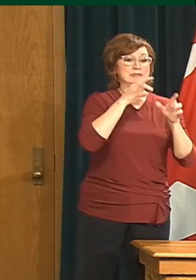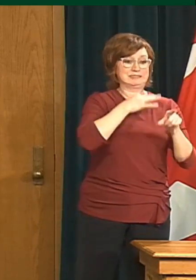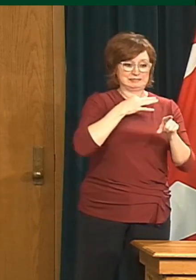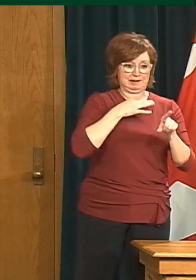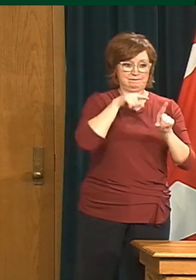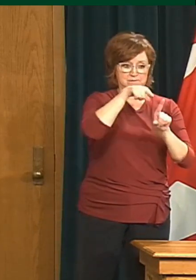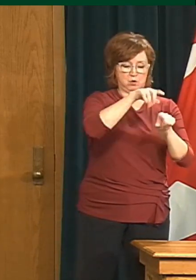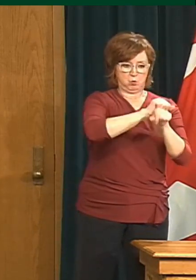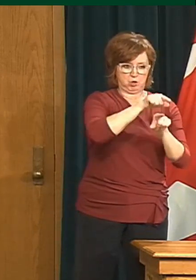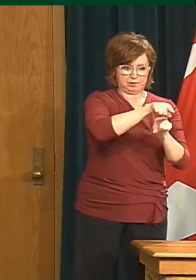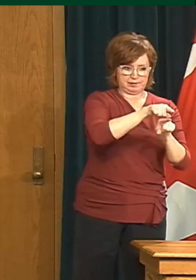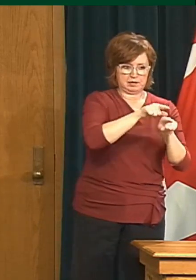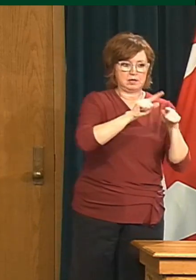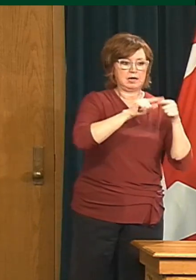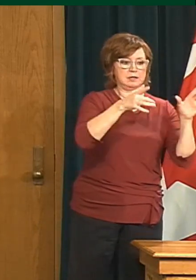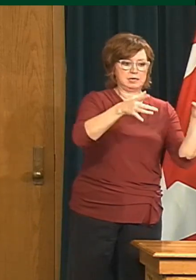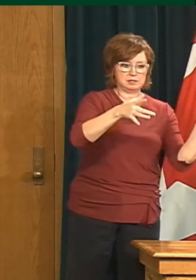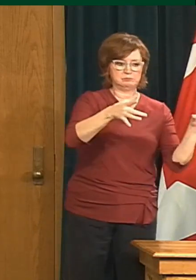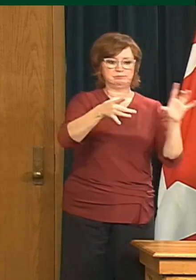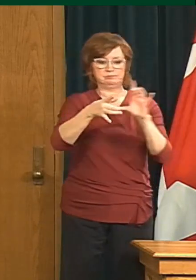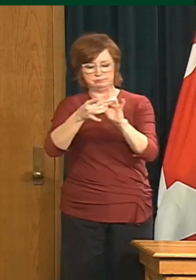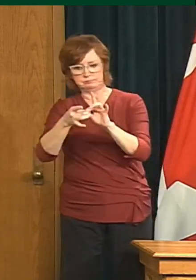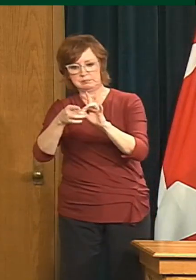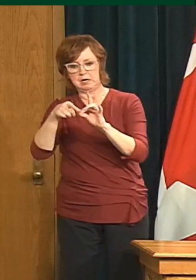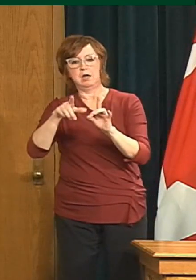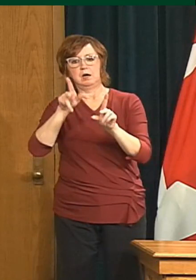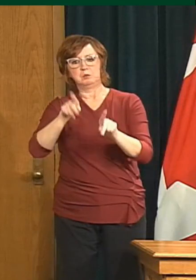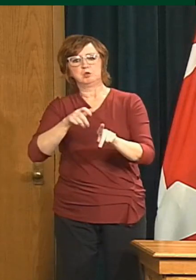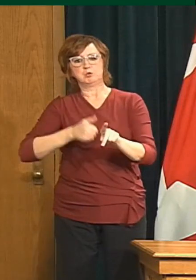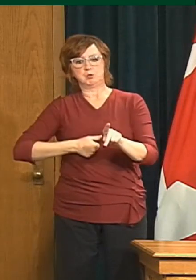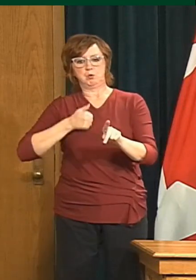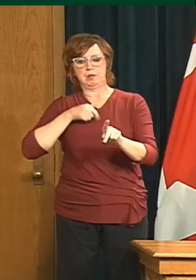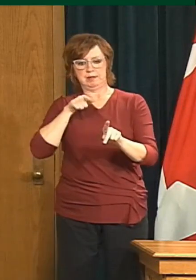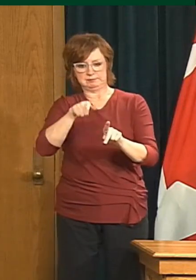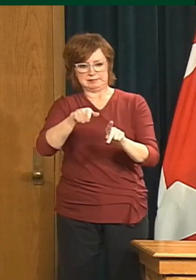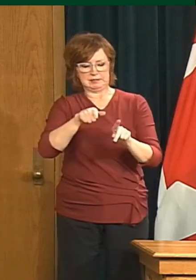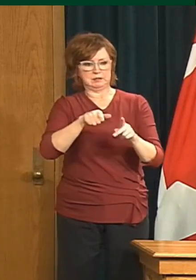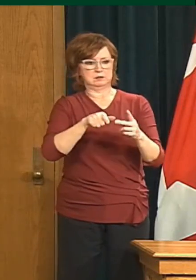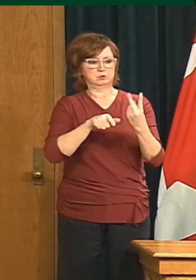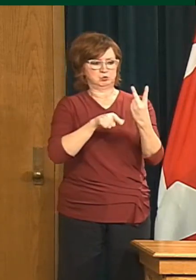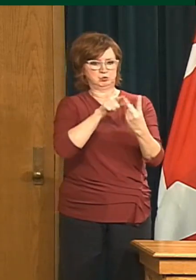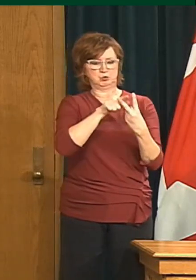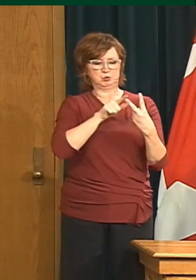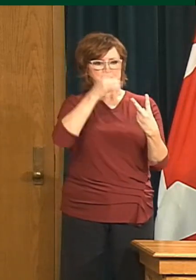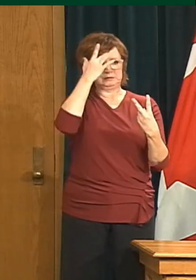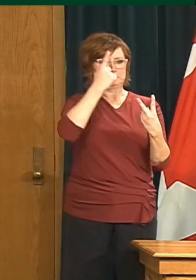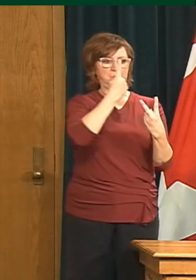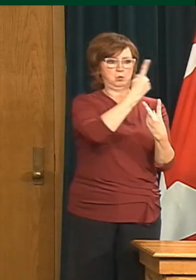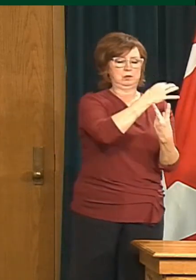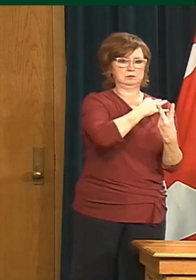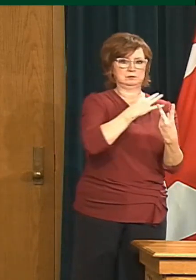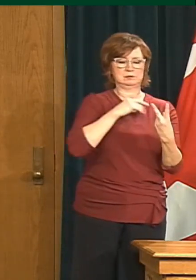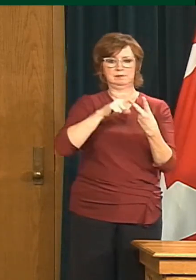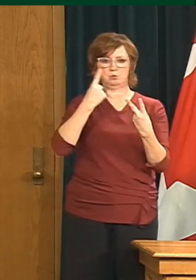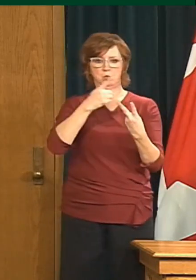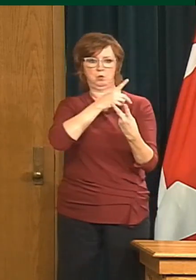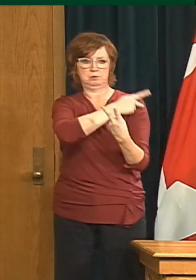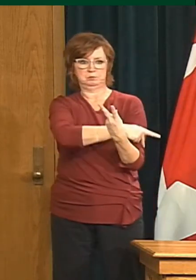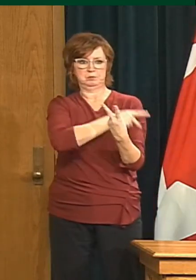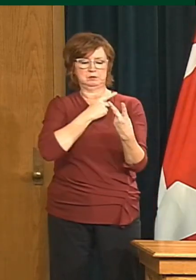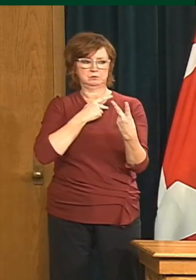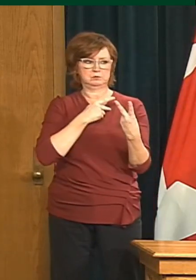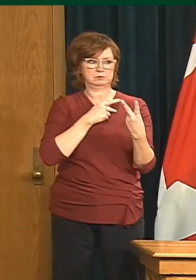further, what is the size of that home? What kind of measures are being taken in order to contain the